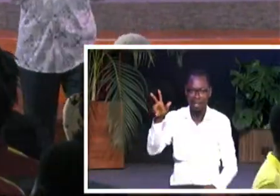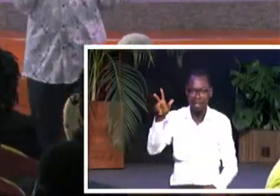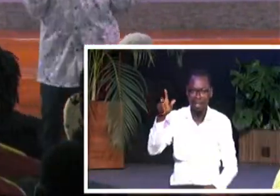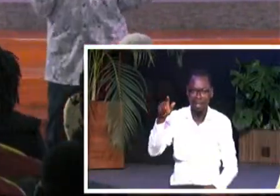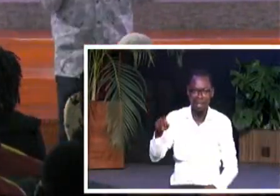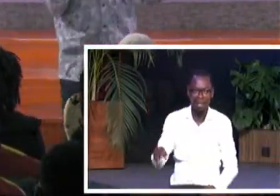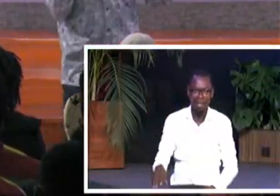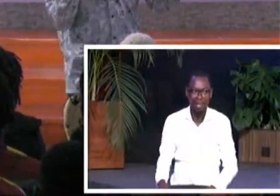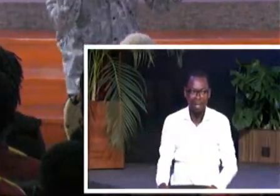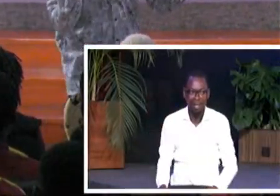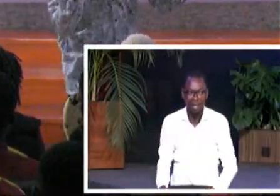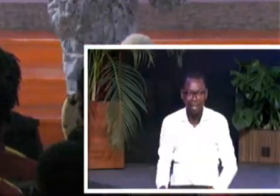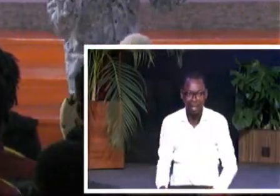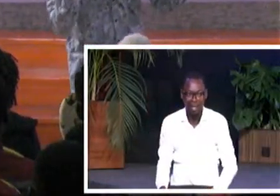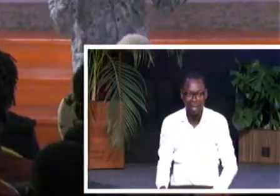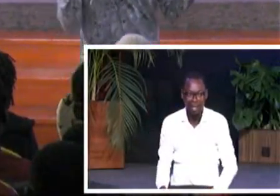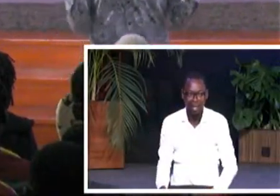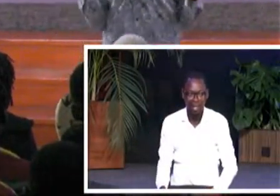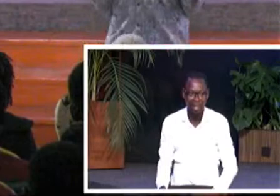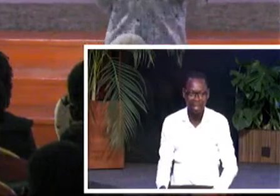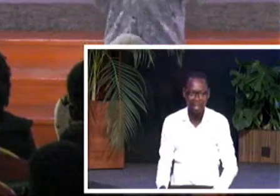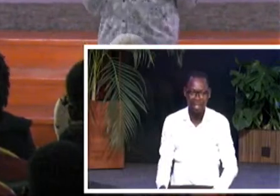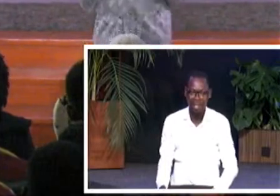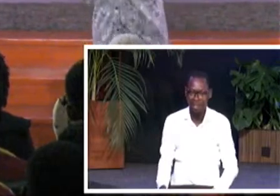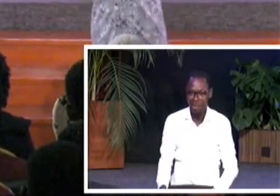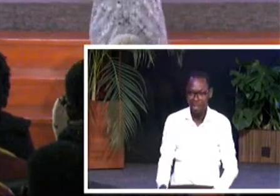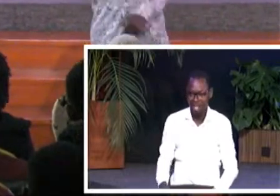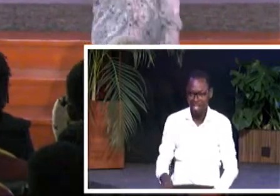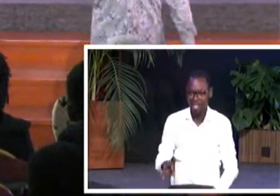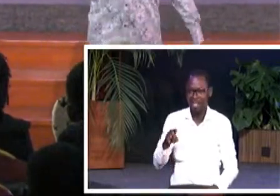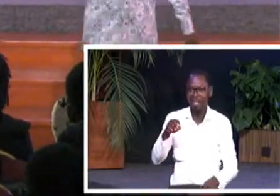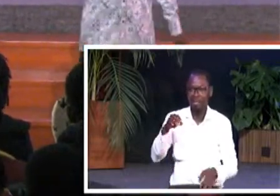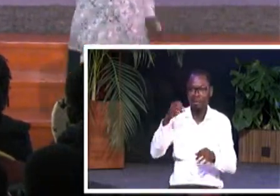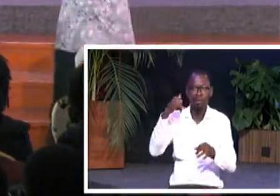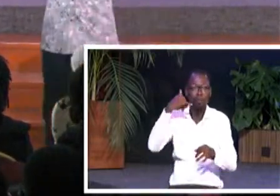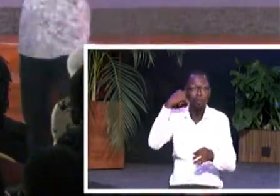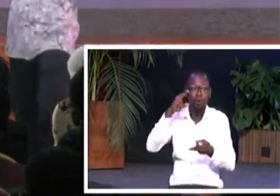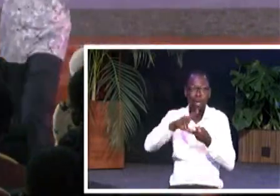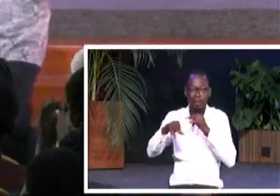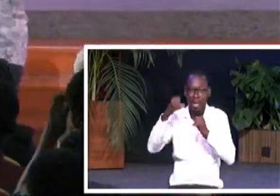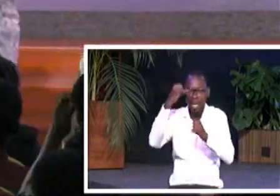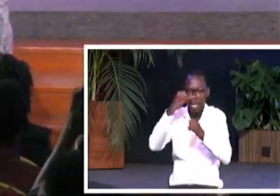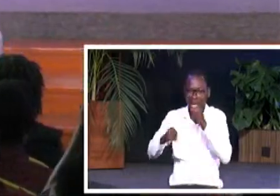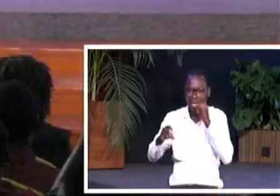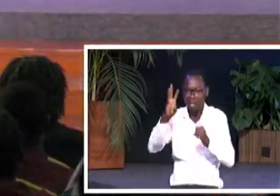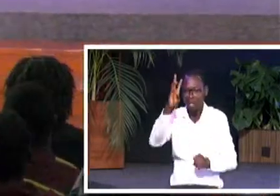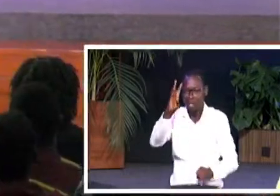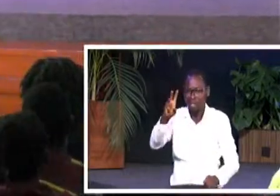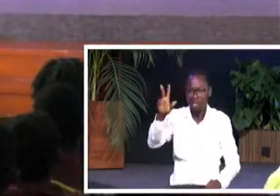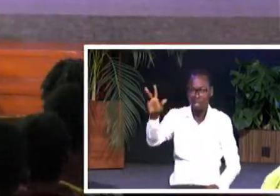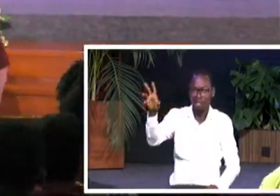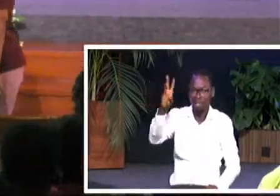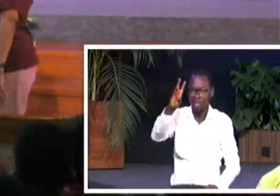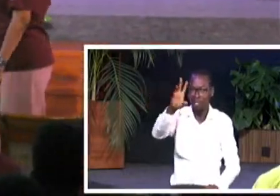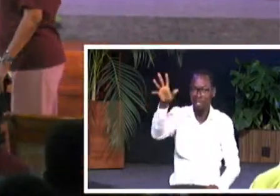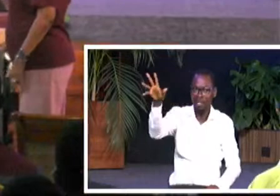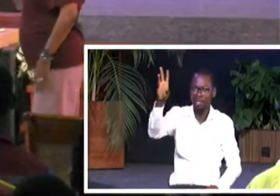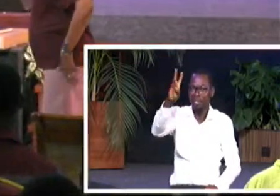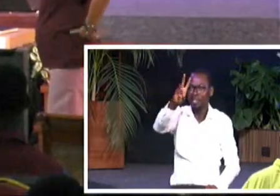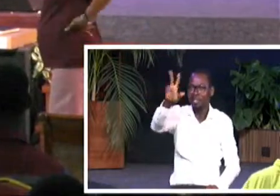All the threes went back, and a new batch has come called 63. Please show them. If your phone number